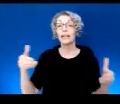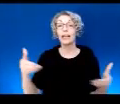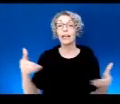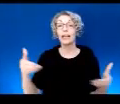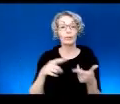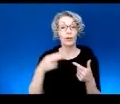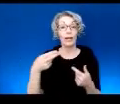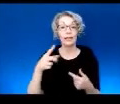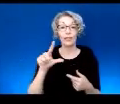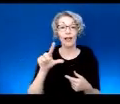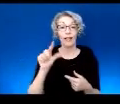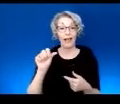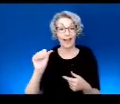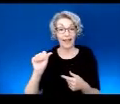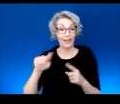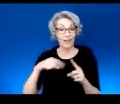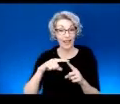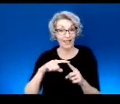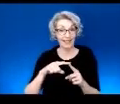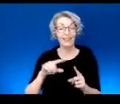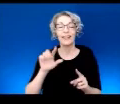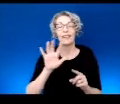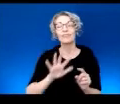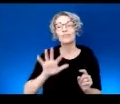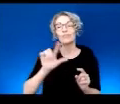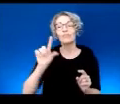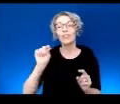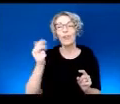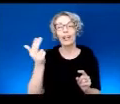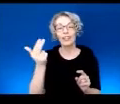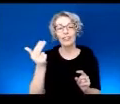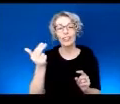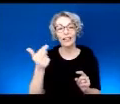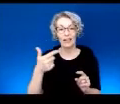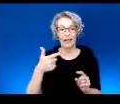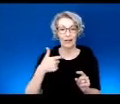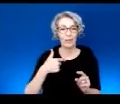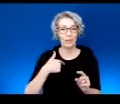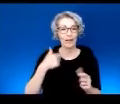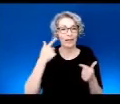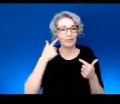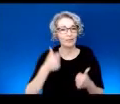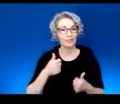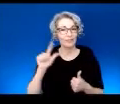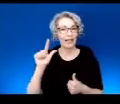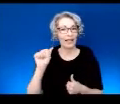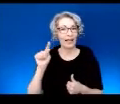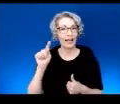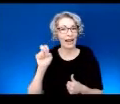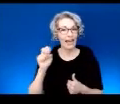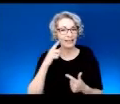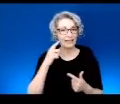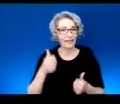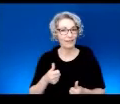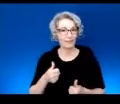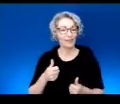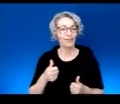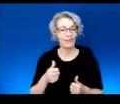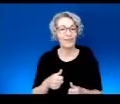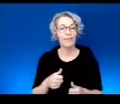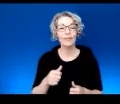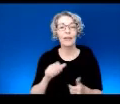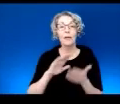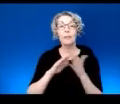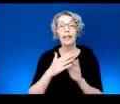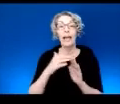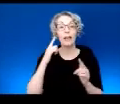HLAA around 2013. I am a late deafened individual and went deaf